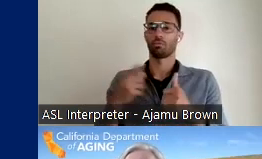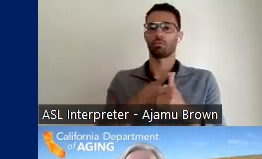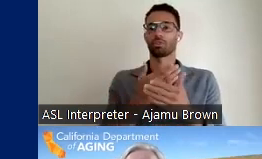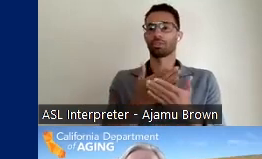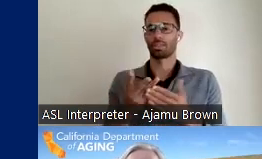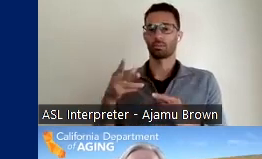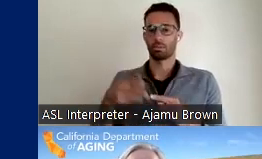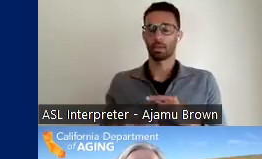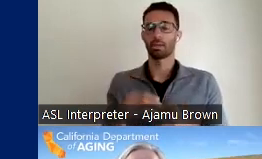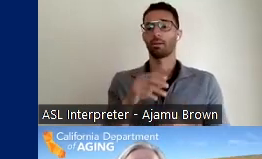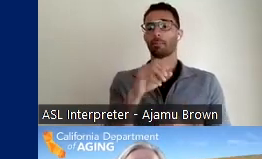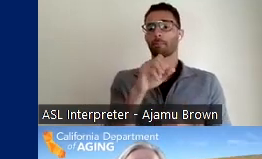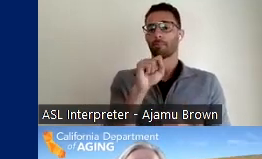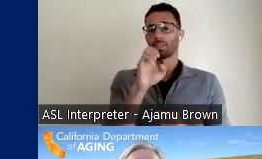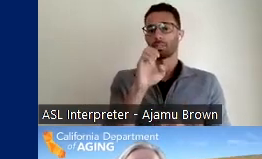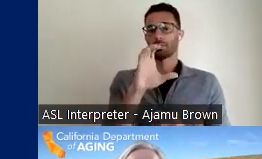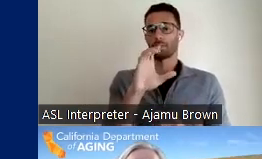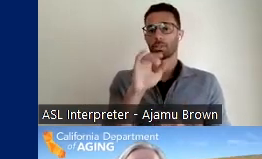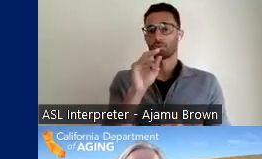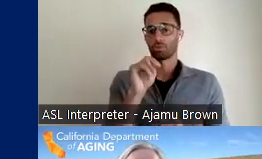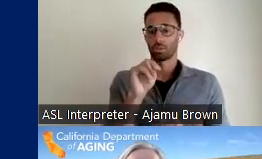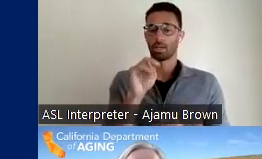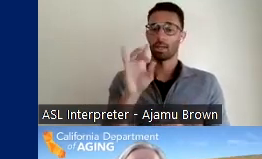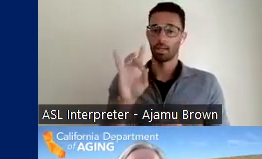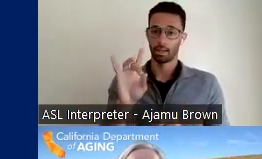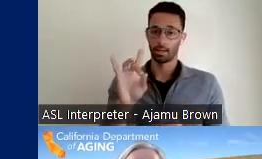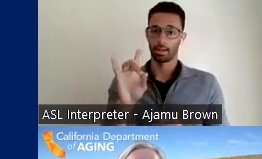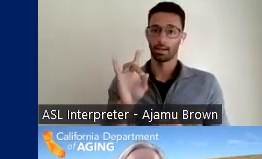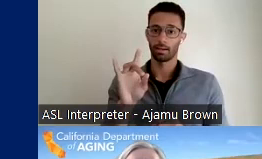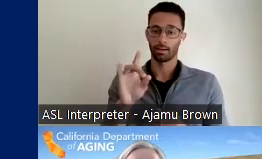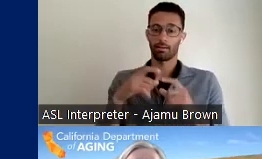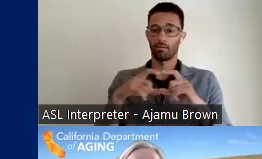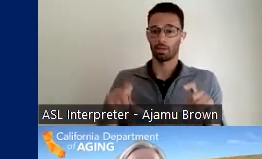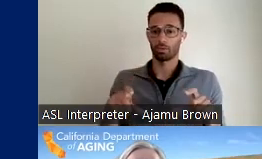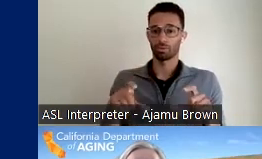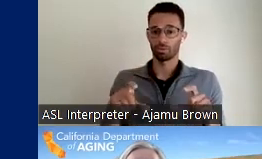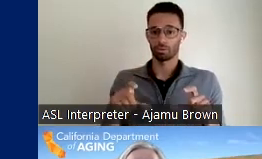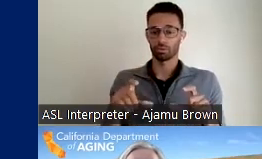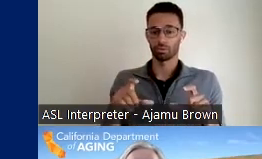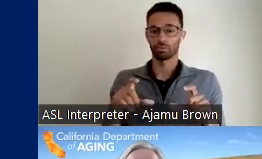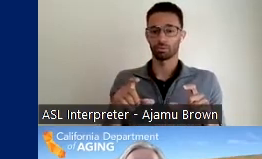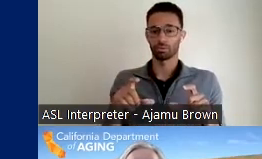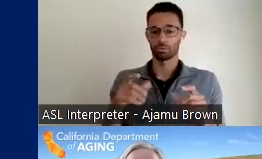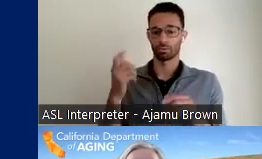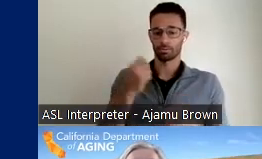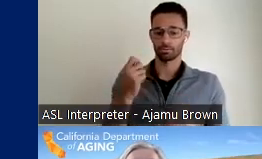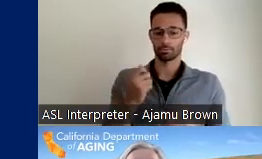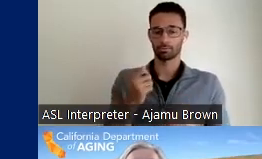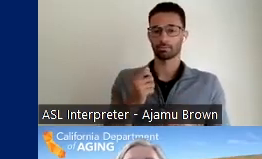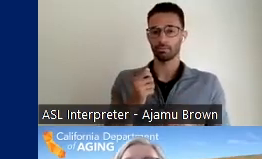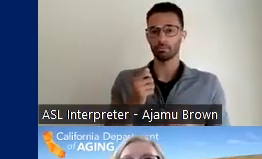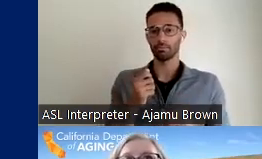8 vouchers, who were receiving a shallow subsidy. I mean, and this is different than the shallow